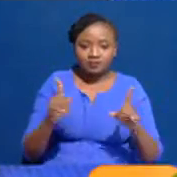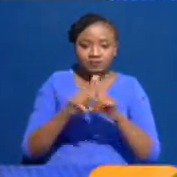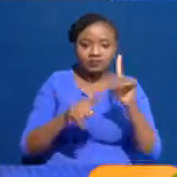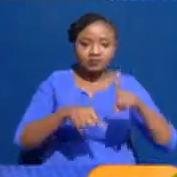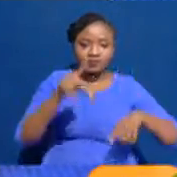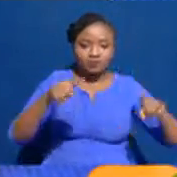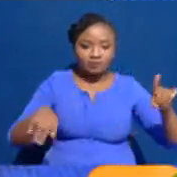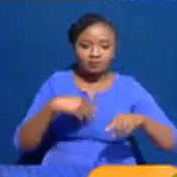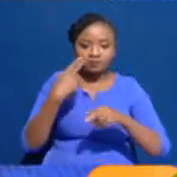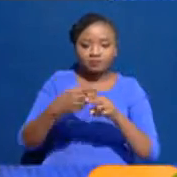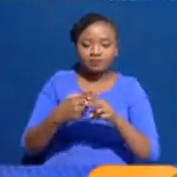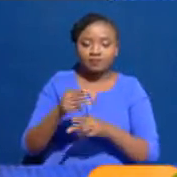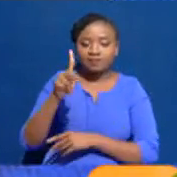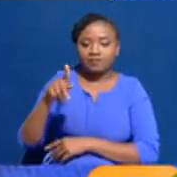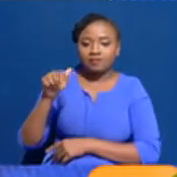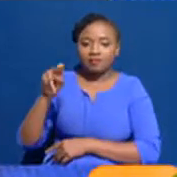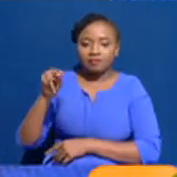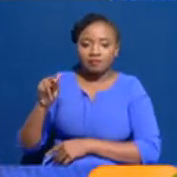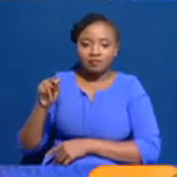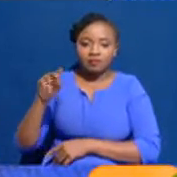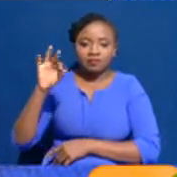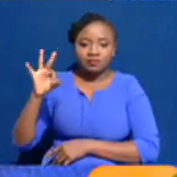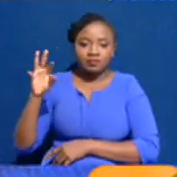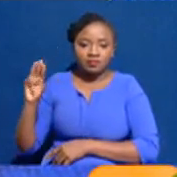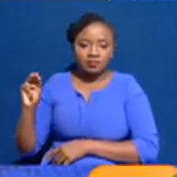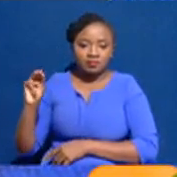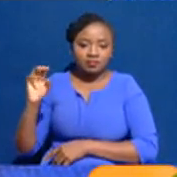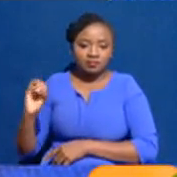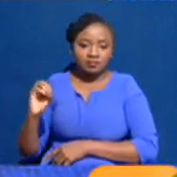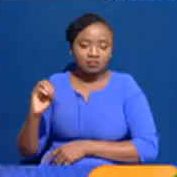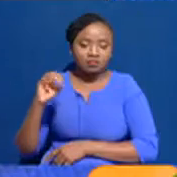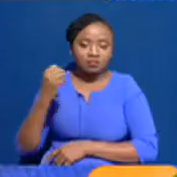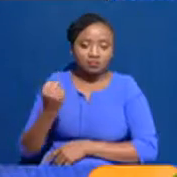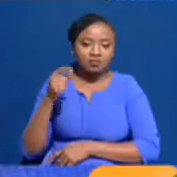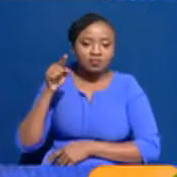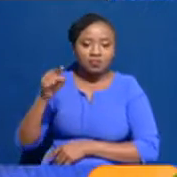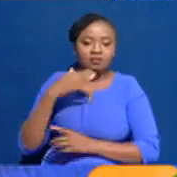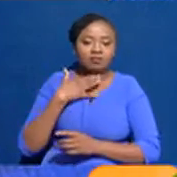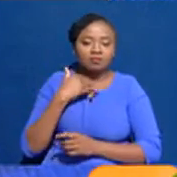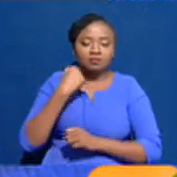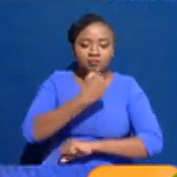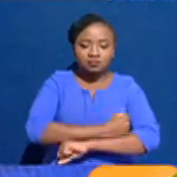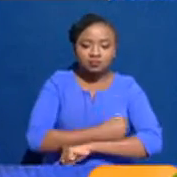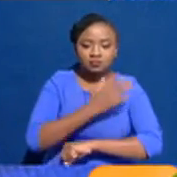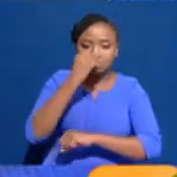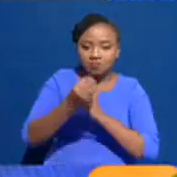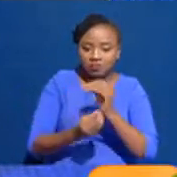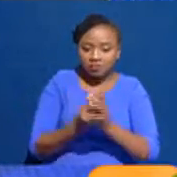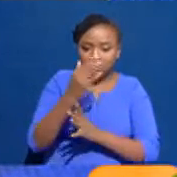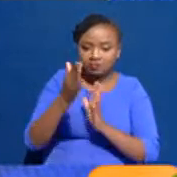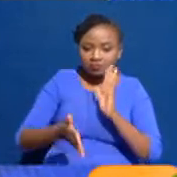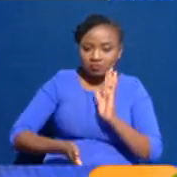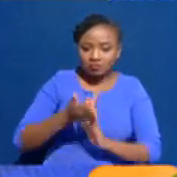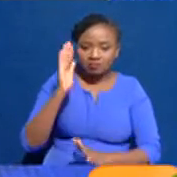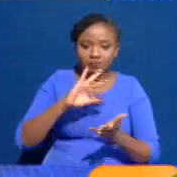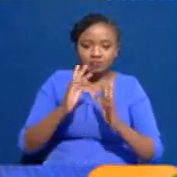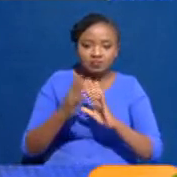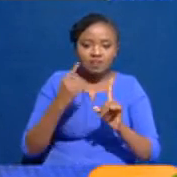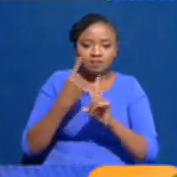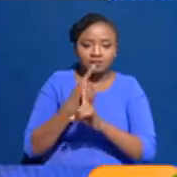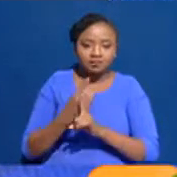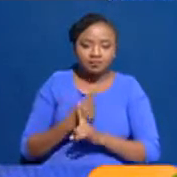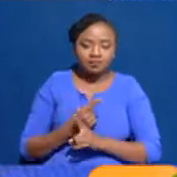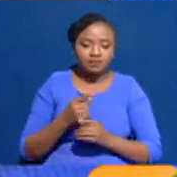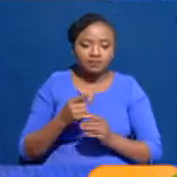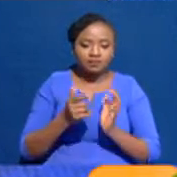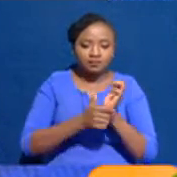variety, dubbed Pan 3M05, is preferred for schools as it matures faster compared to conventional maize.